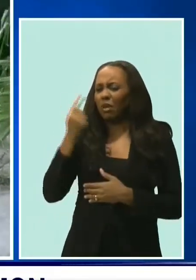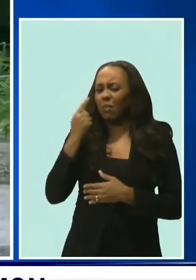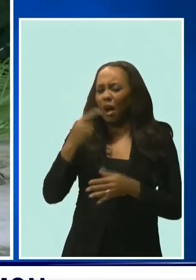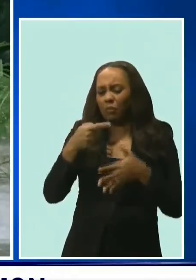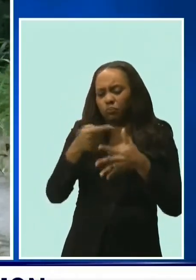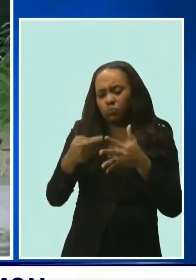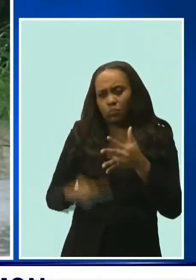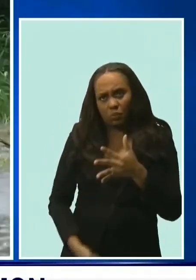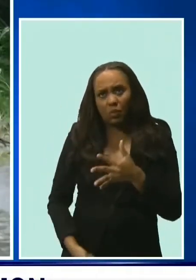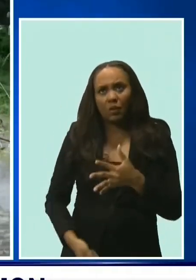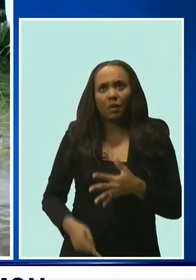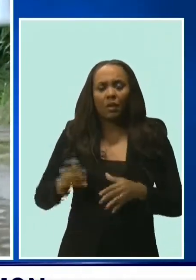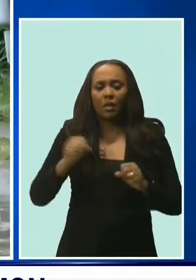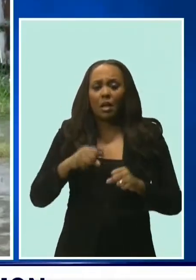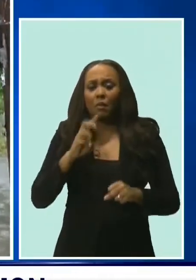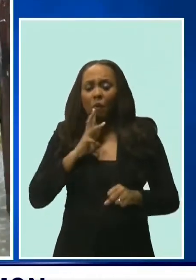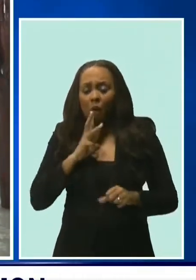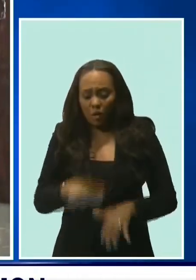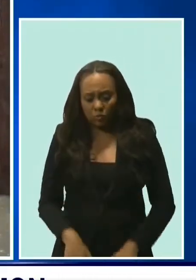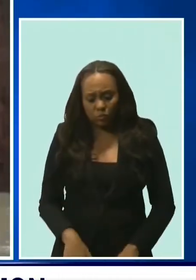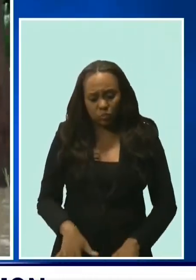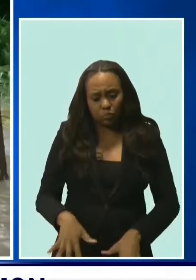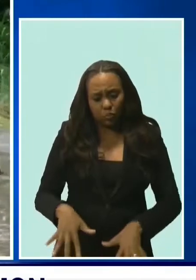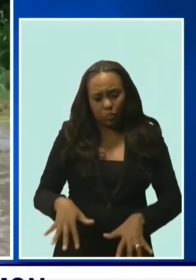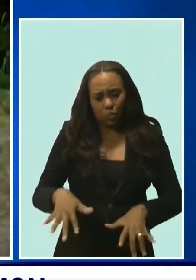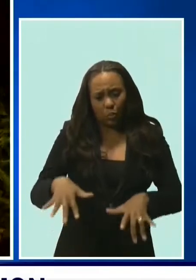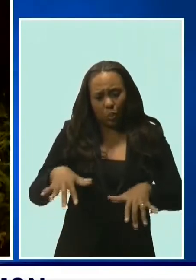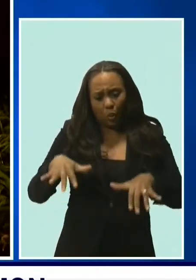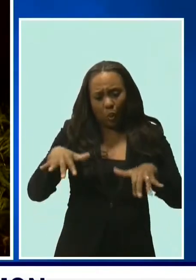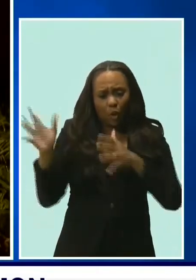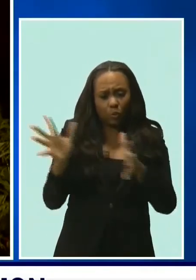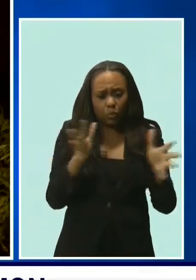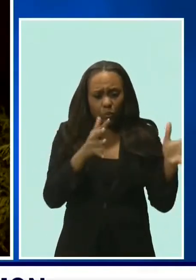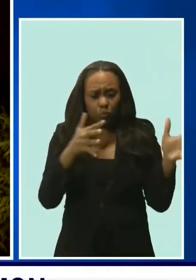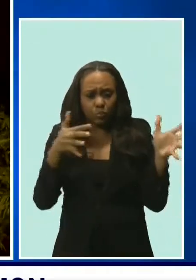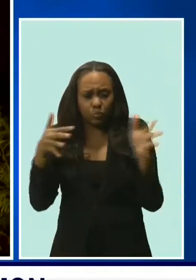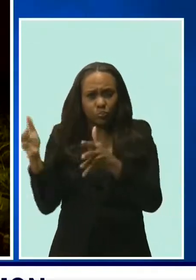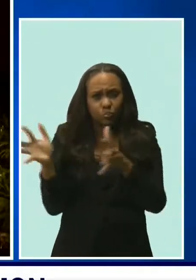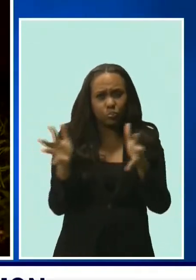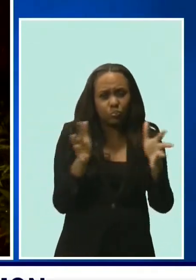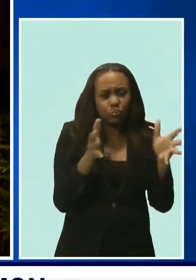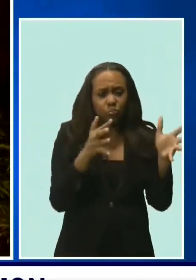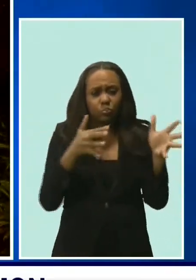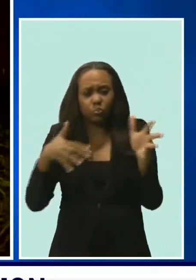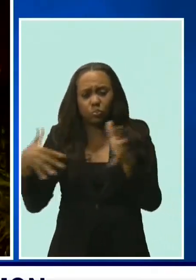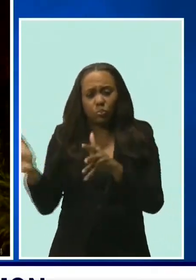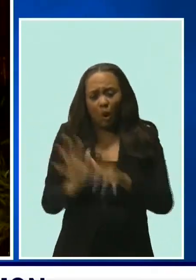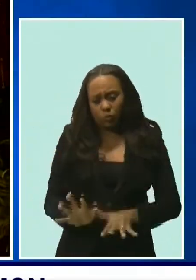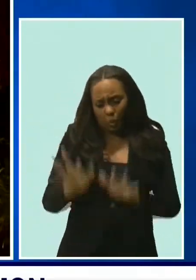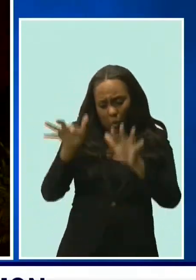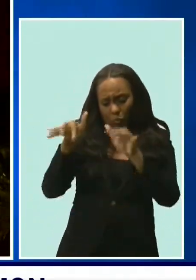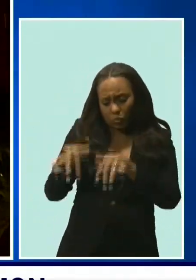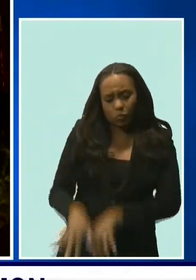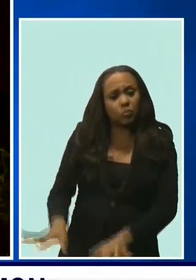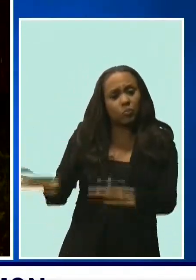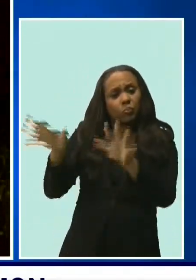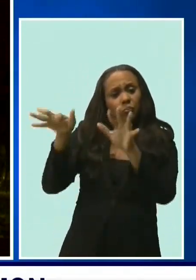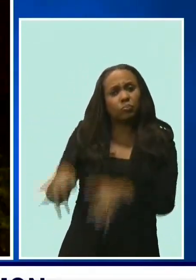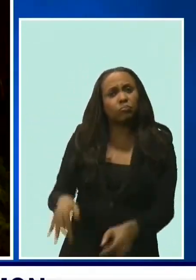to CBC News this afternoon, Minister Abrams says he is aware of the document. It purports to be seeking the minister's written authorization